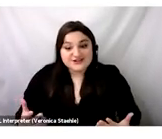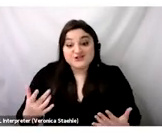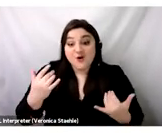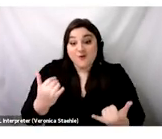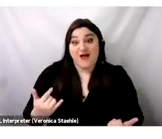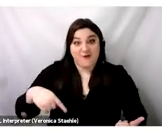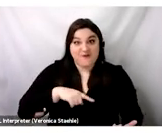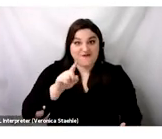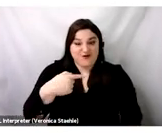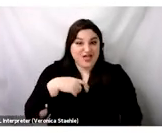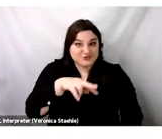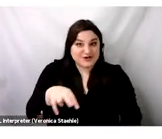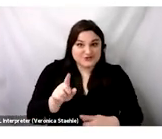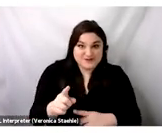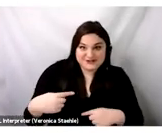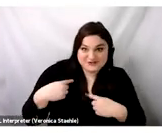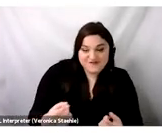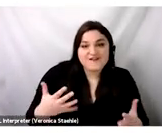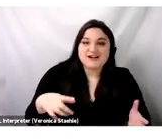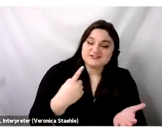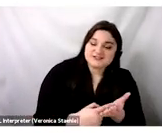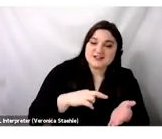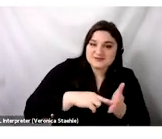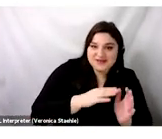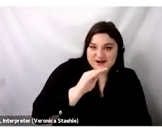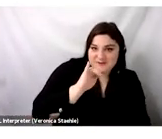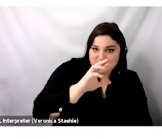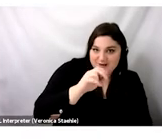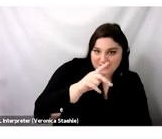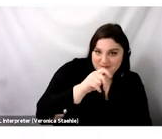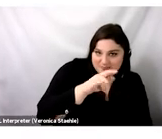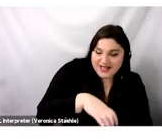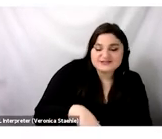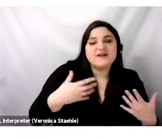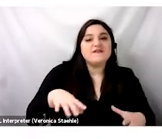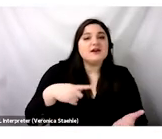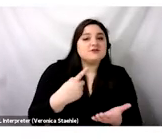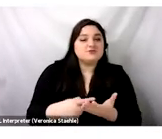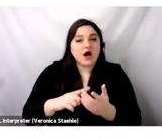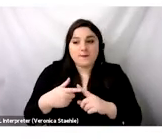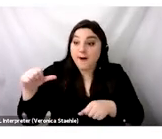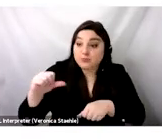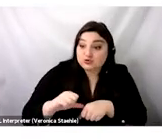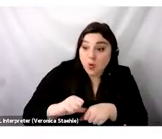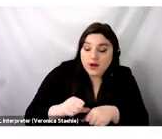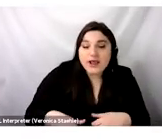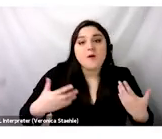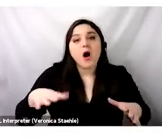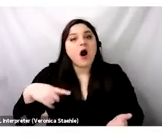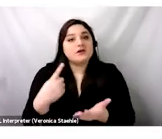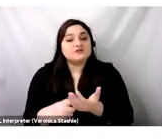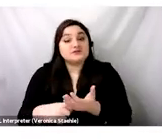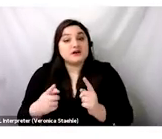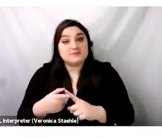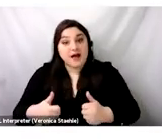talked about what microplastics are. We've talked about petroleum. We've talked about their life cycle. We've talked about how they are in the air,